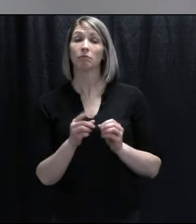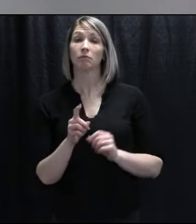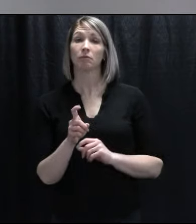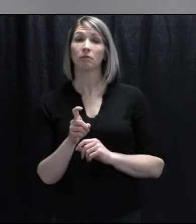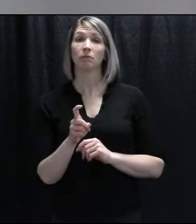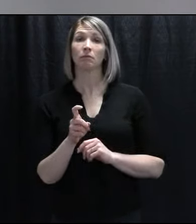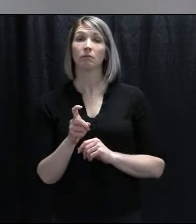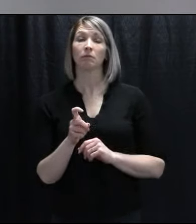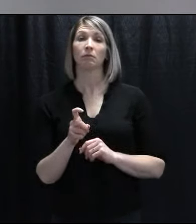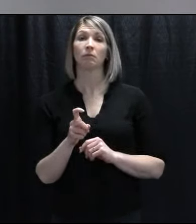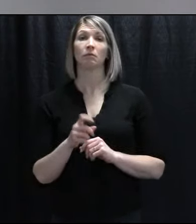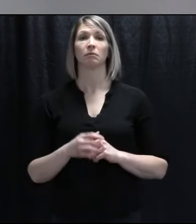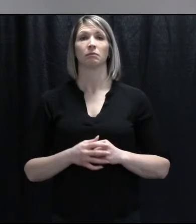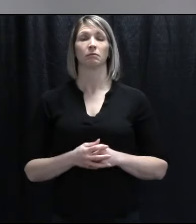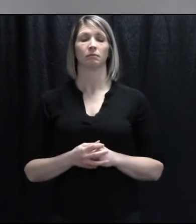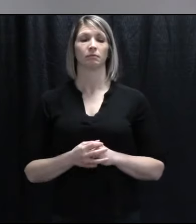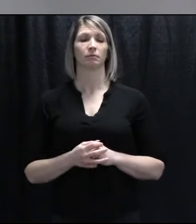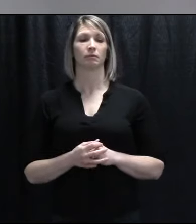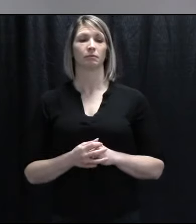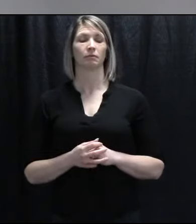1.